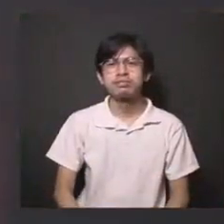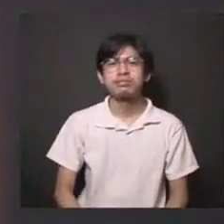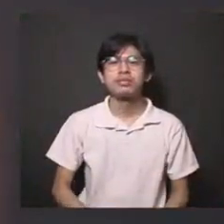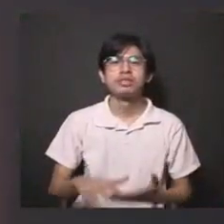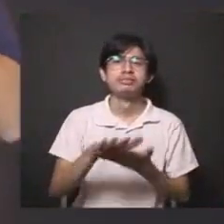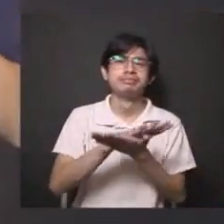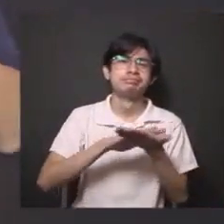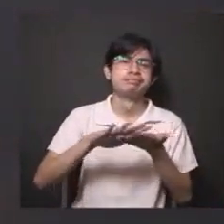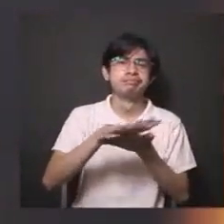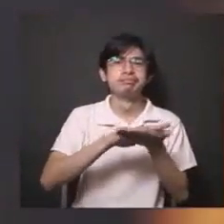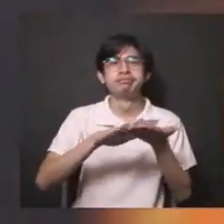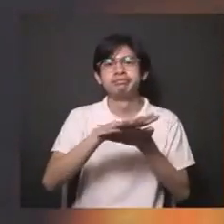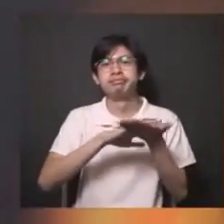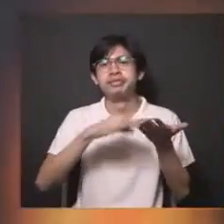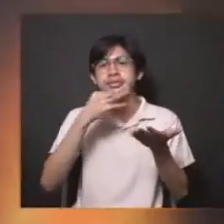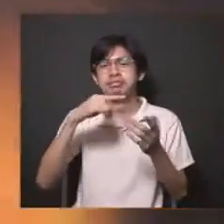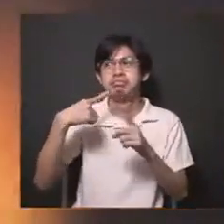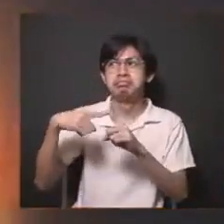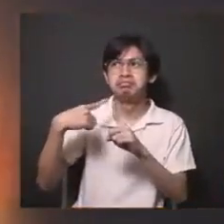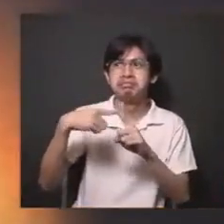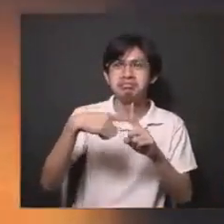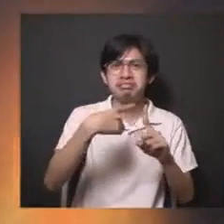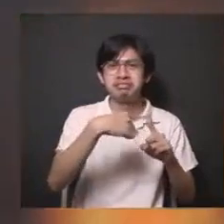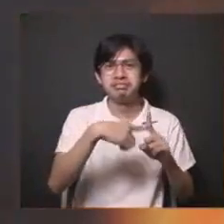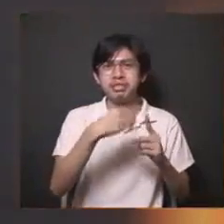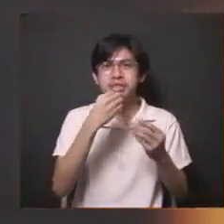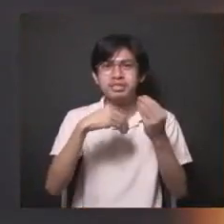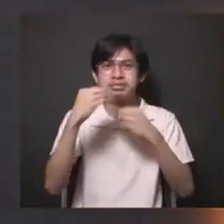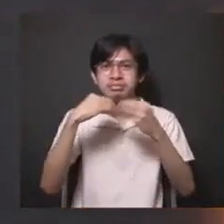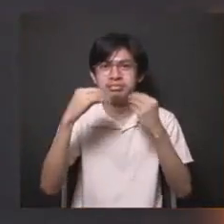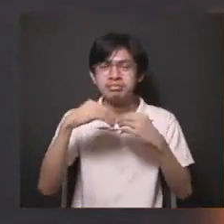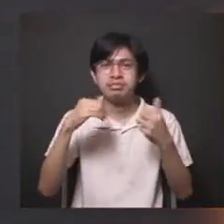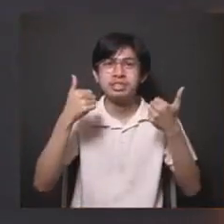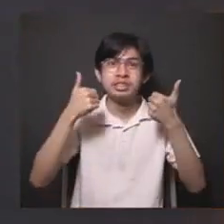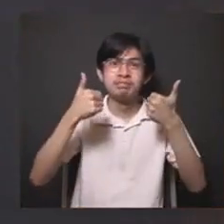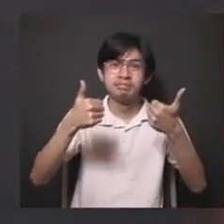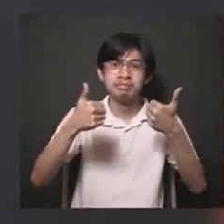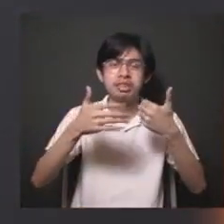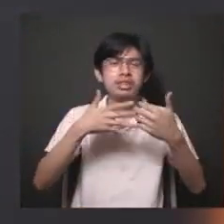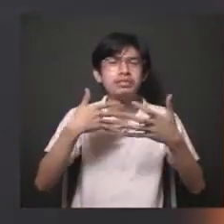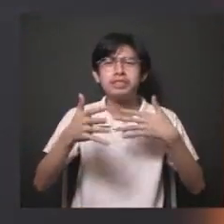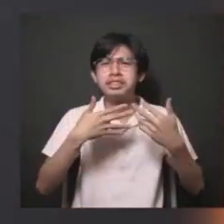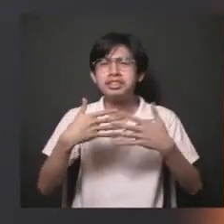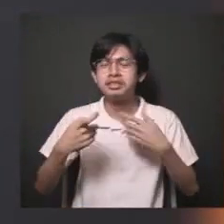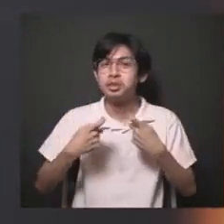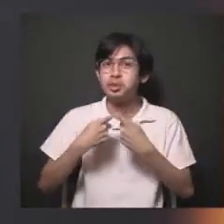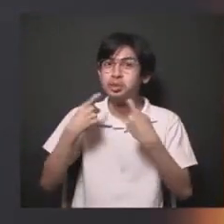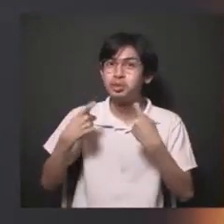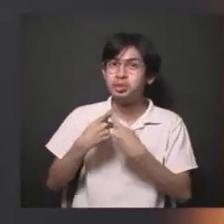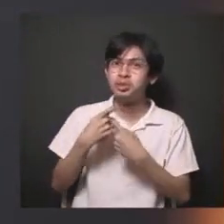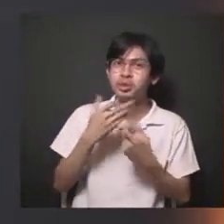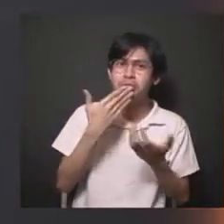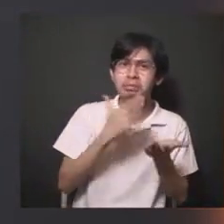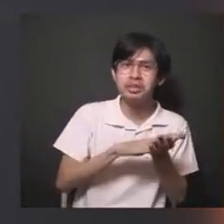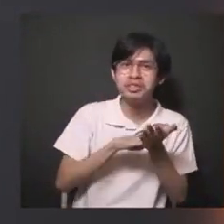mouth and you're unable to say which is good and what is bad. And so I'm wondering if that's how the brothers felt.